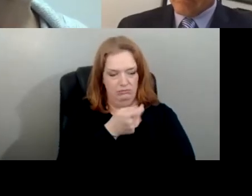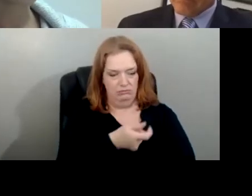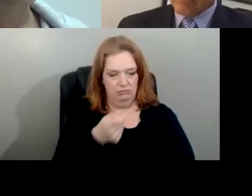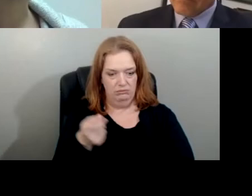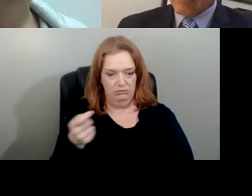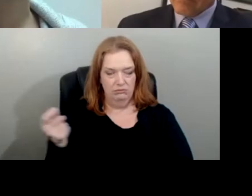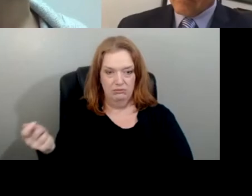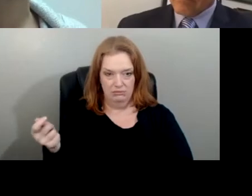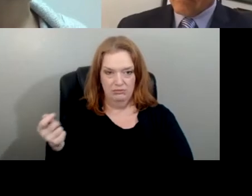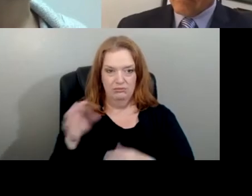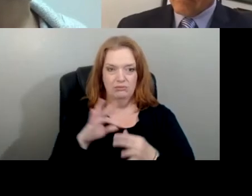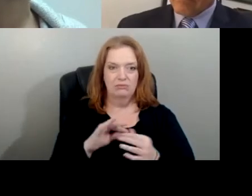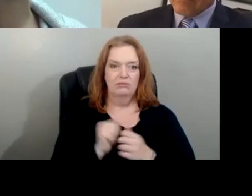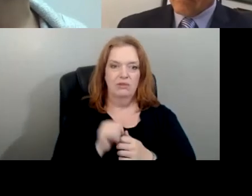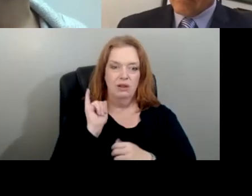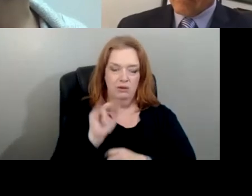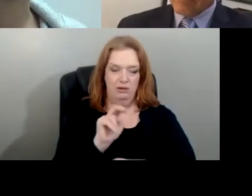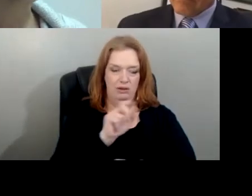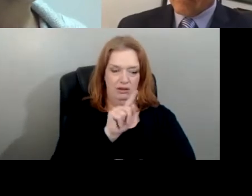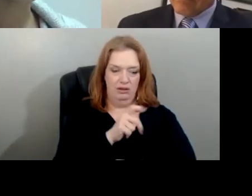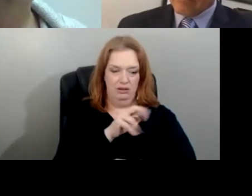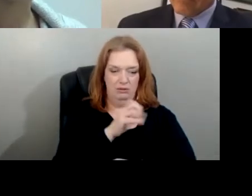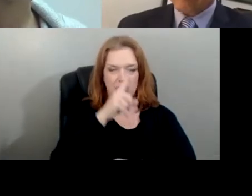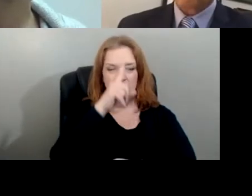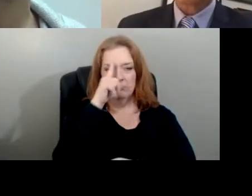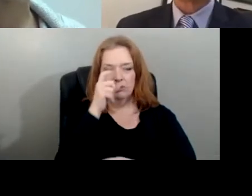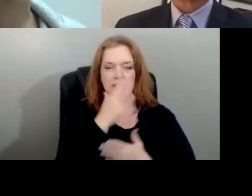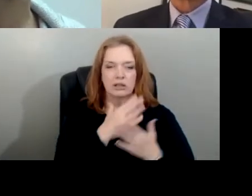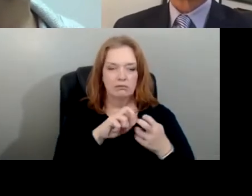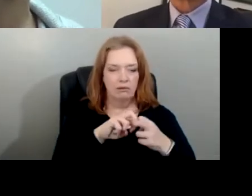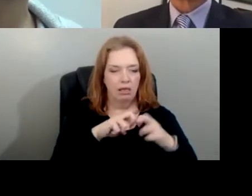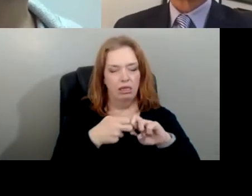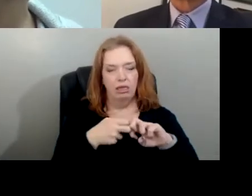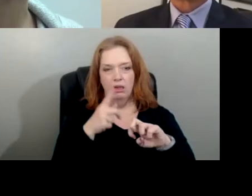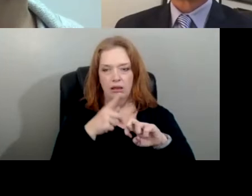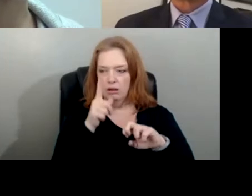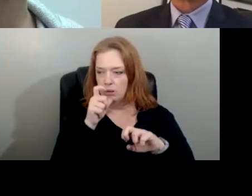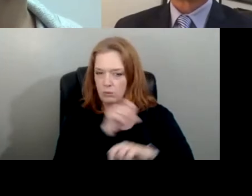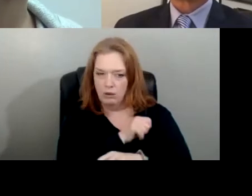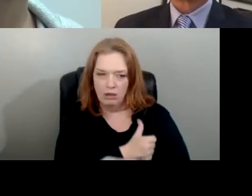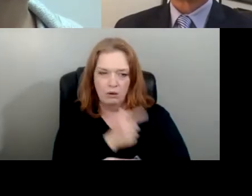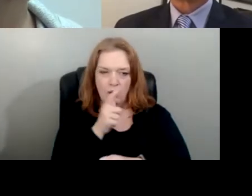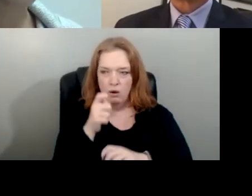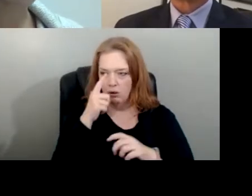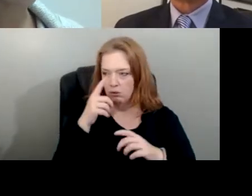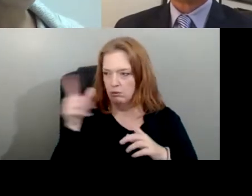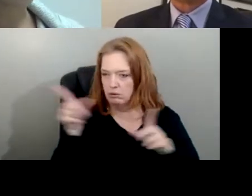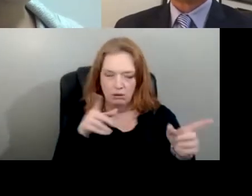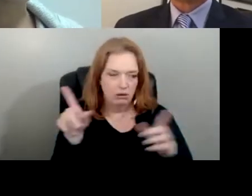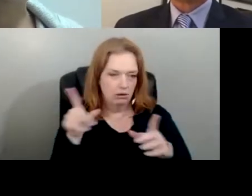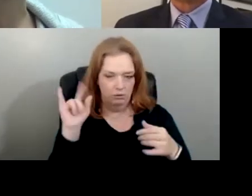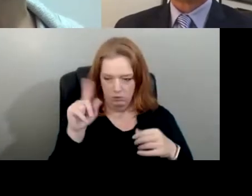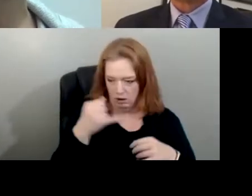resources on the Nez Perce Reservation because of jurisdictional complications and issues with the recognition